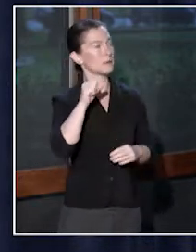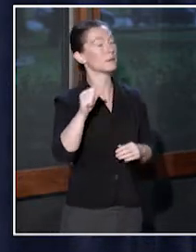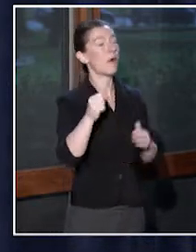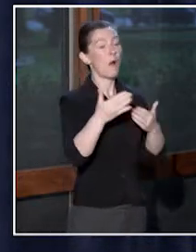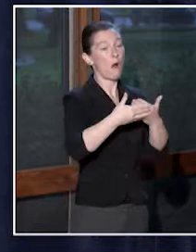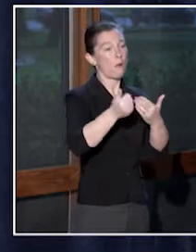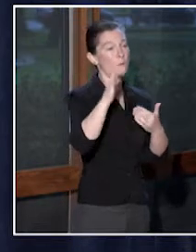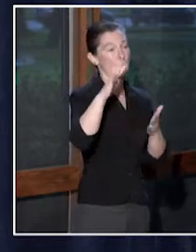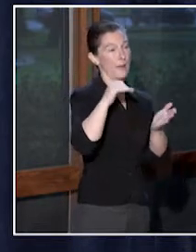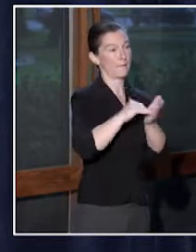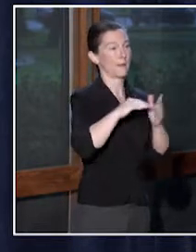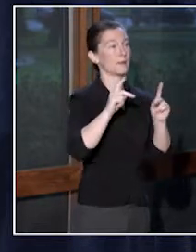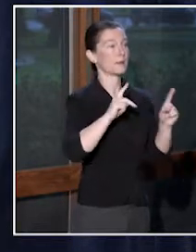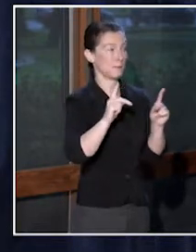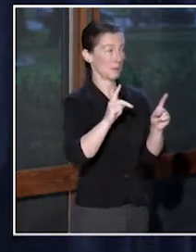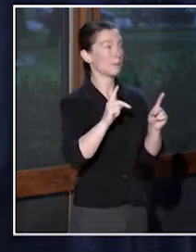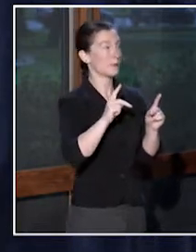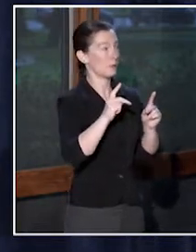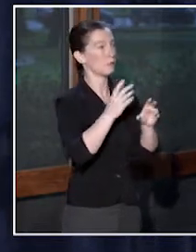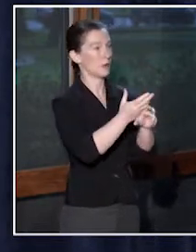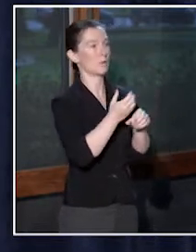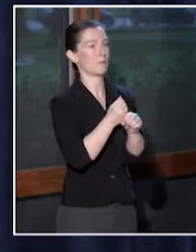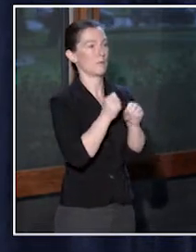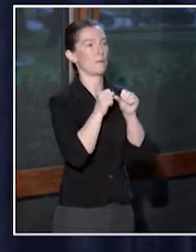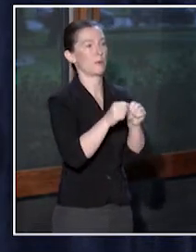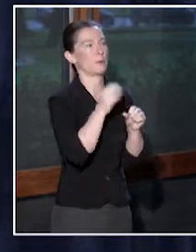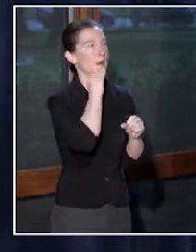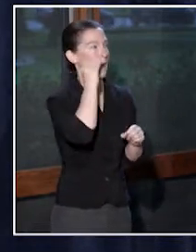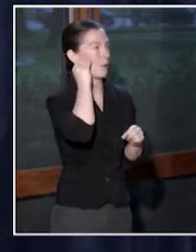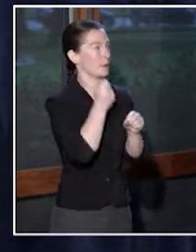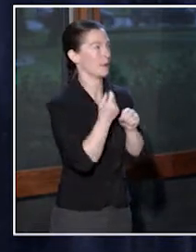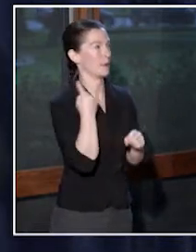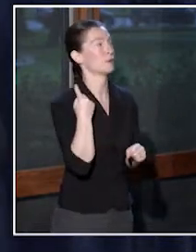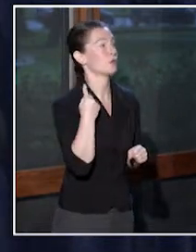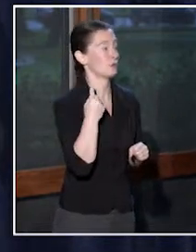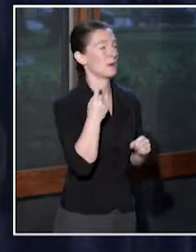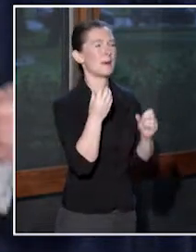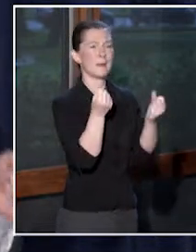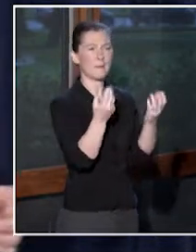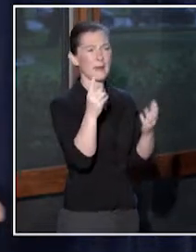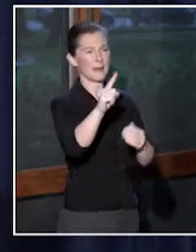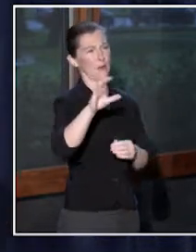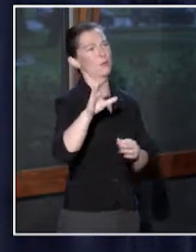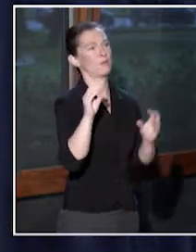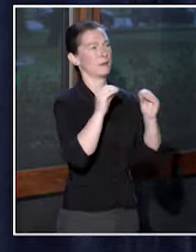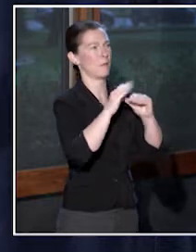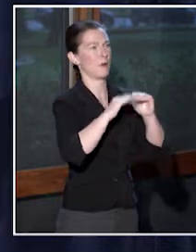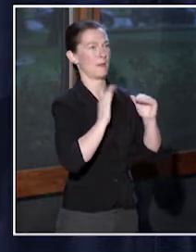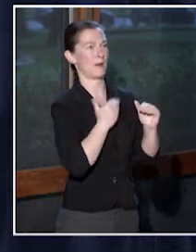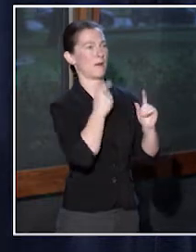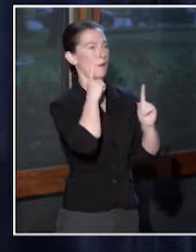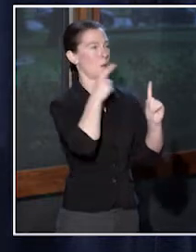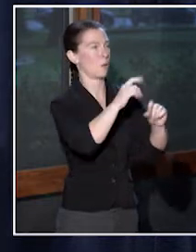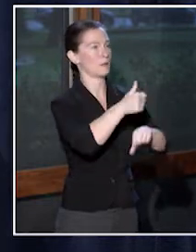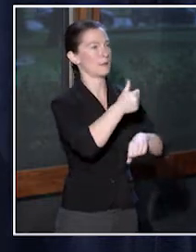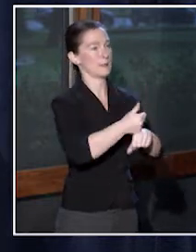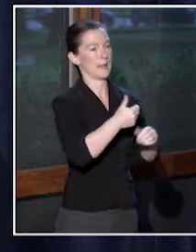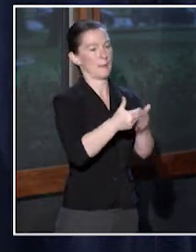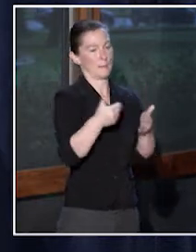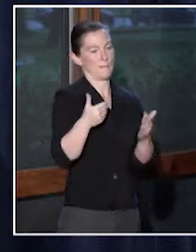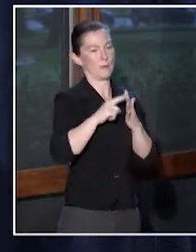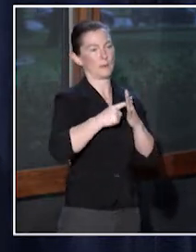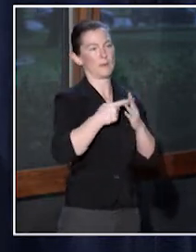obtained housing last year, hundreds more than the goal that the partners in a home for everyone set before the year